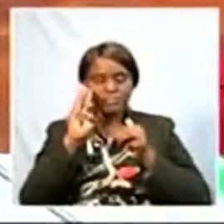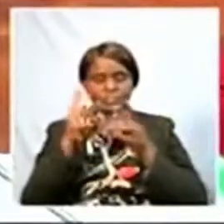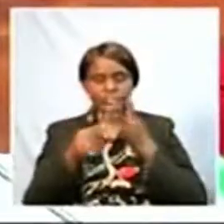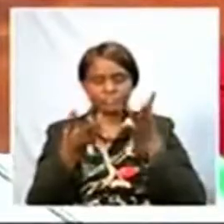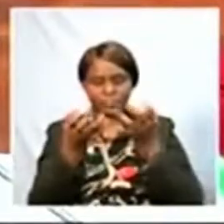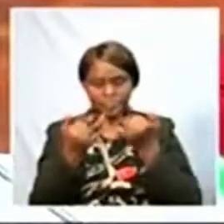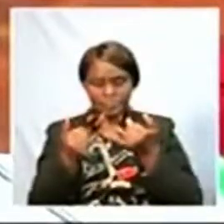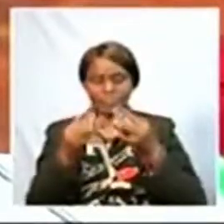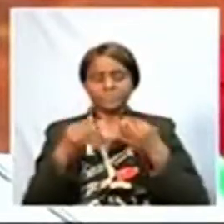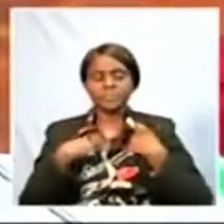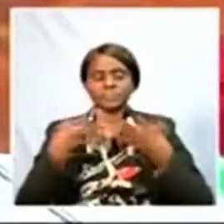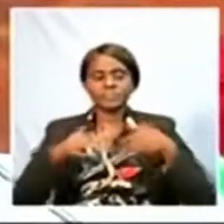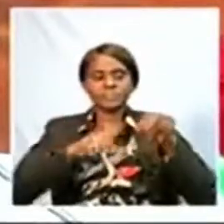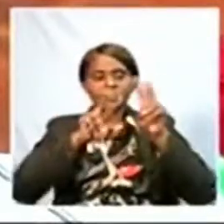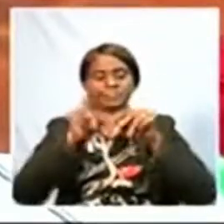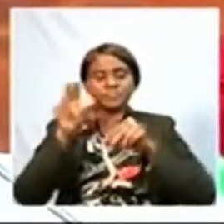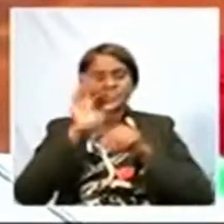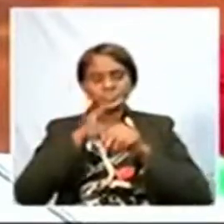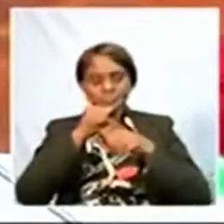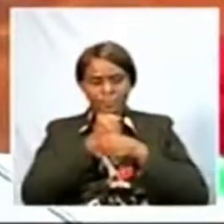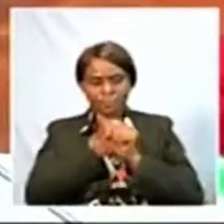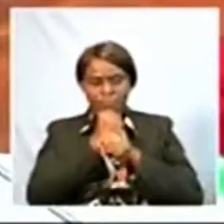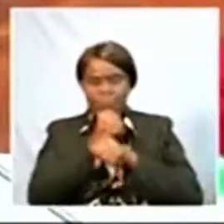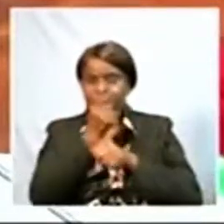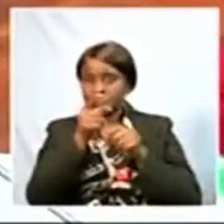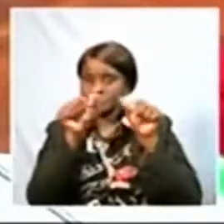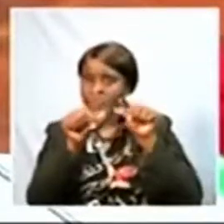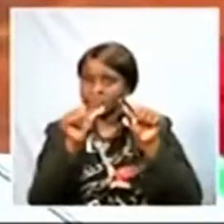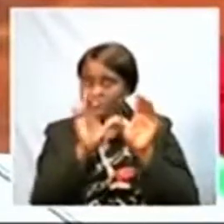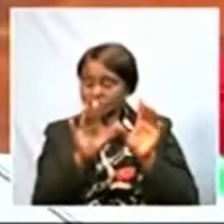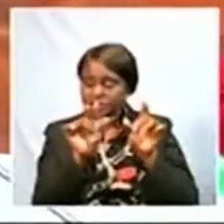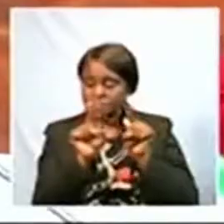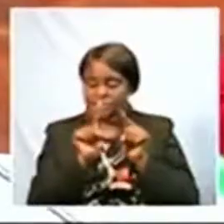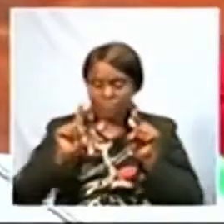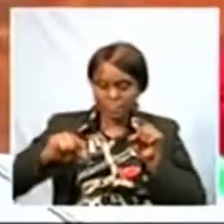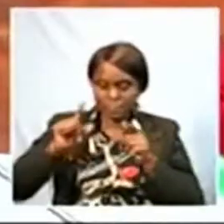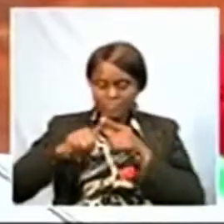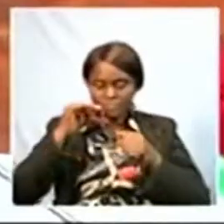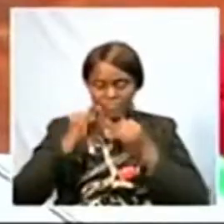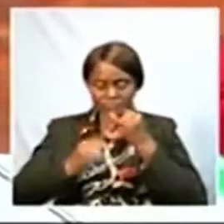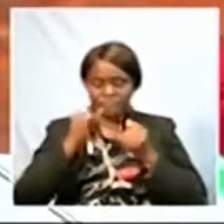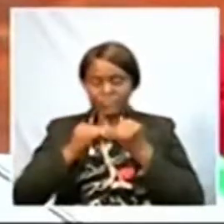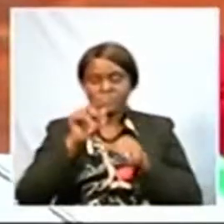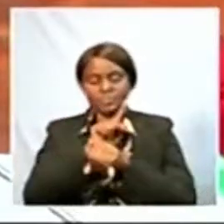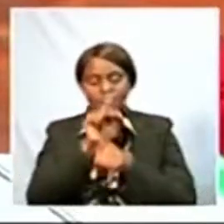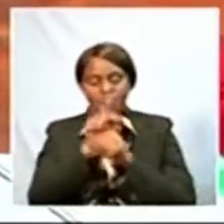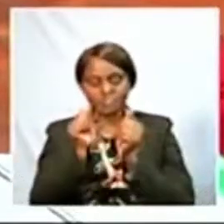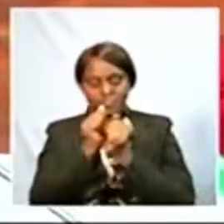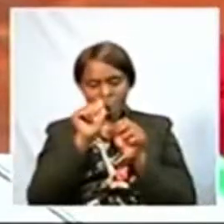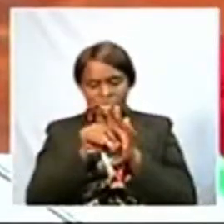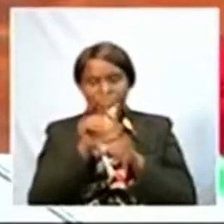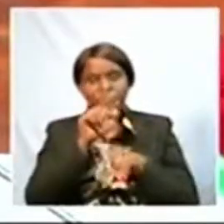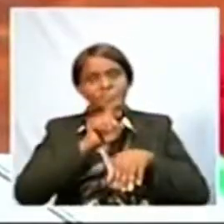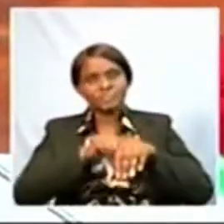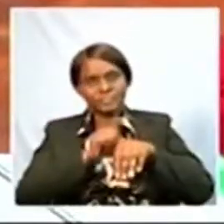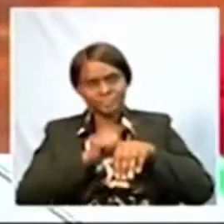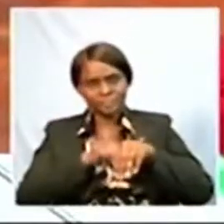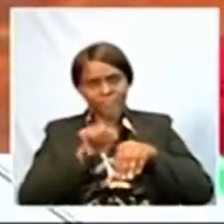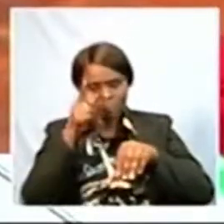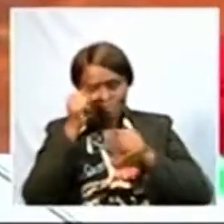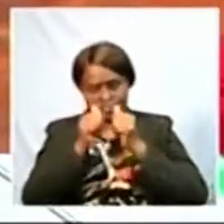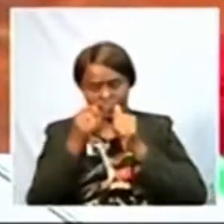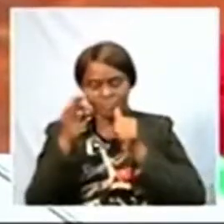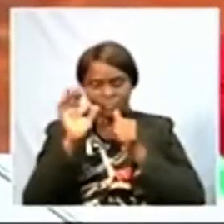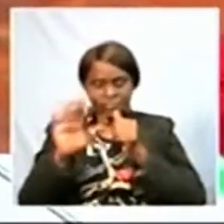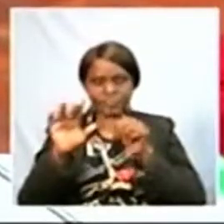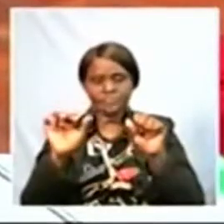to acknowledge the observations made by the auditors. The delay to complete the project within the contractual period was due